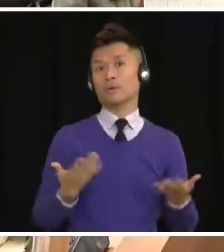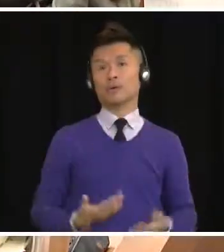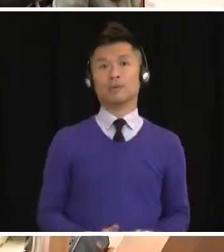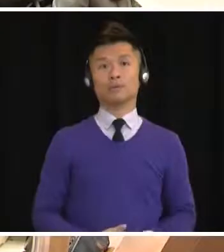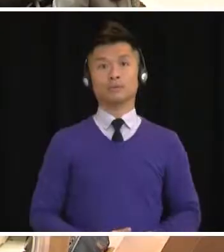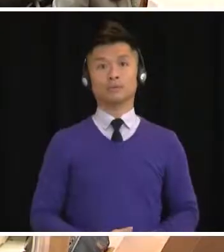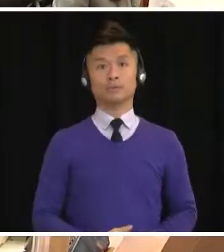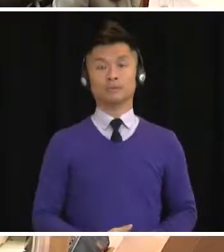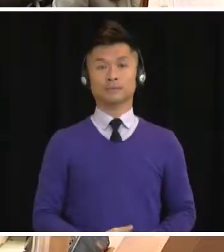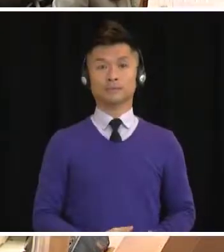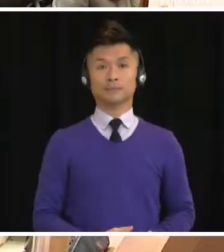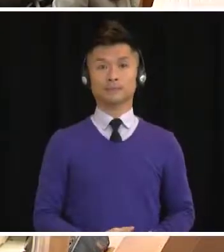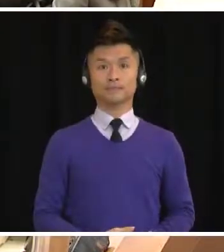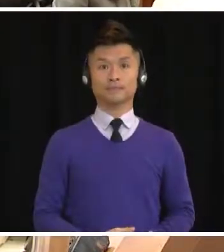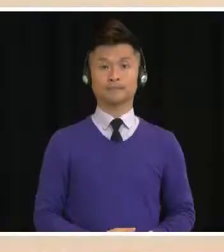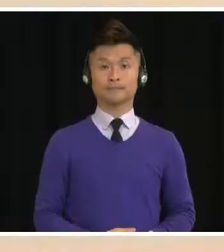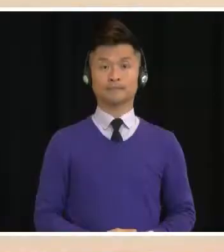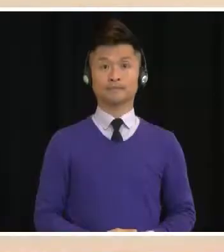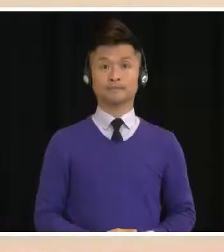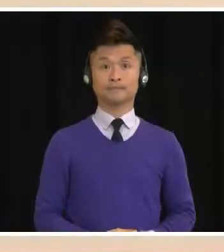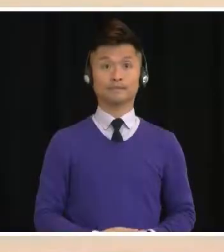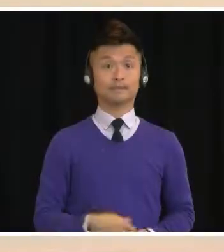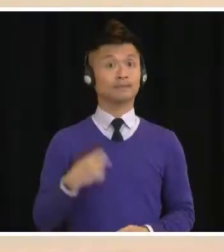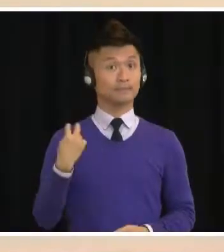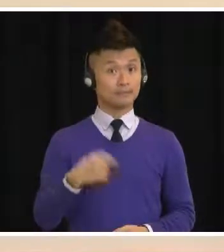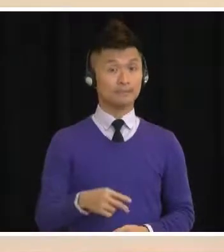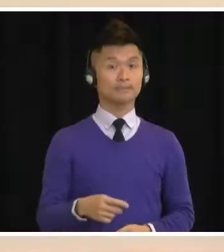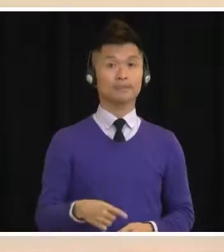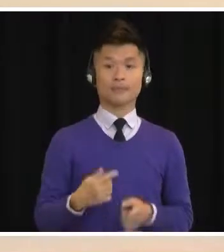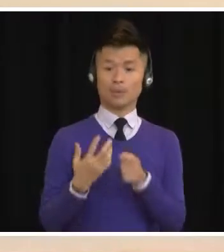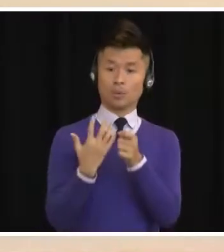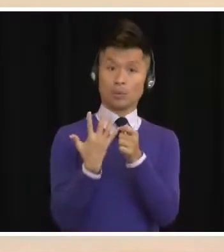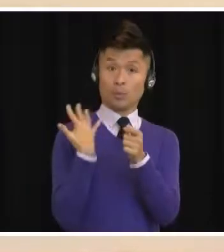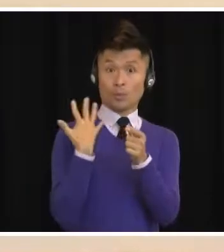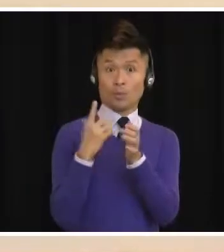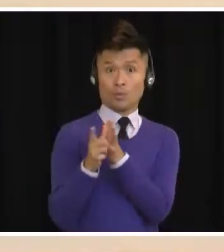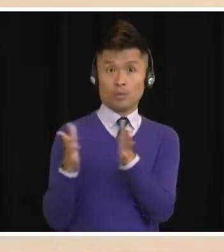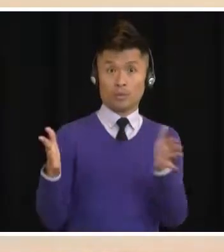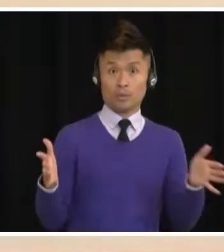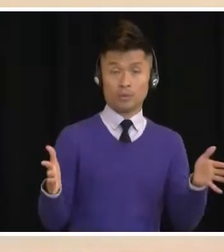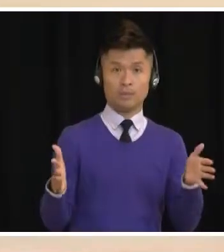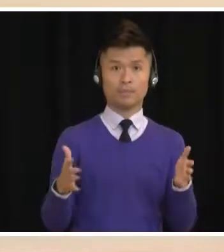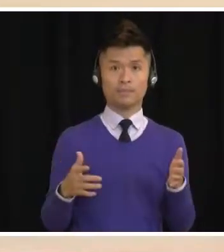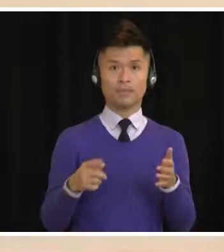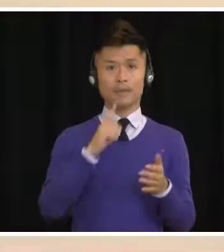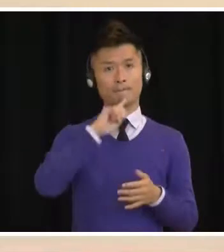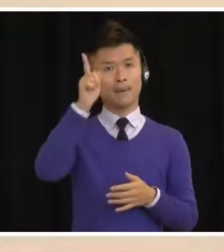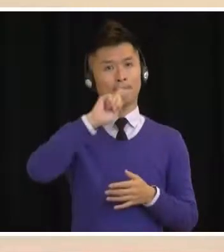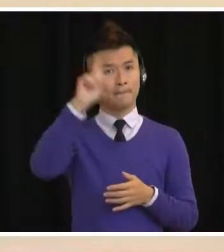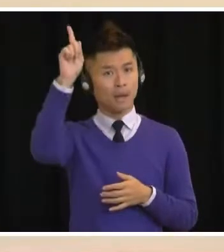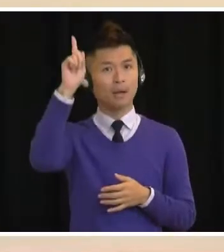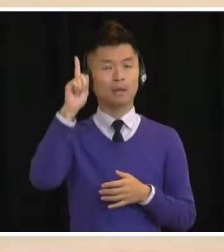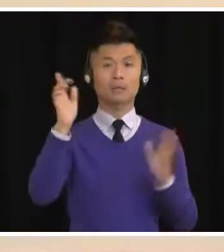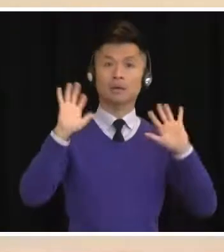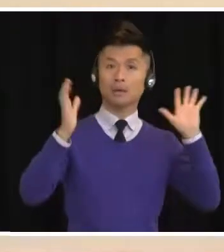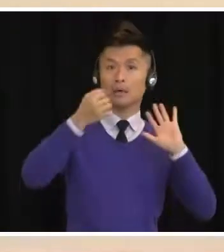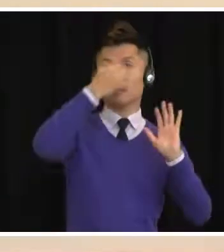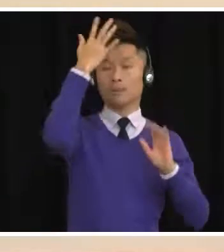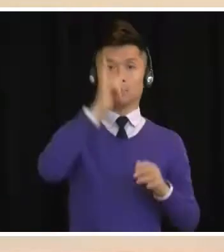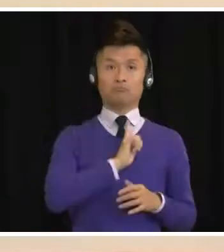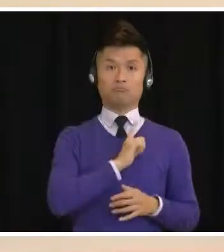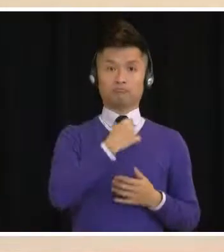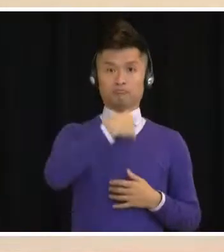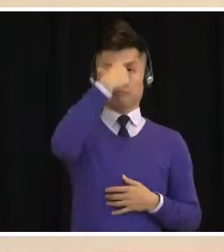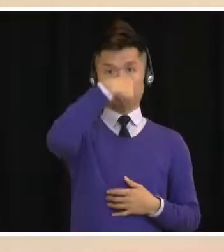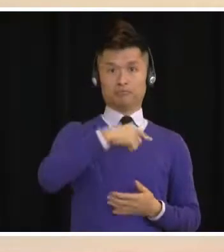by or on behalf of children, perhaps in the last 5 years. How many people were impeached because